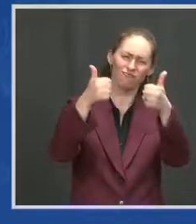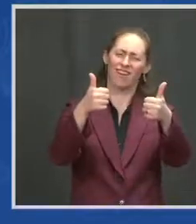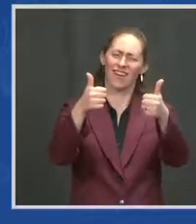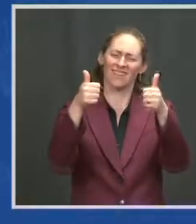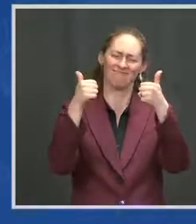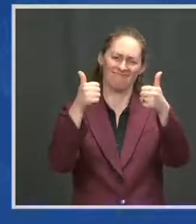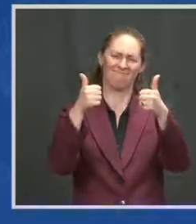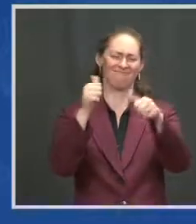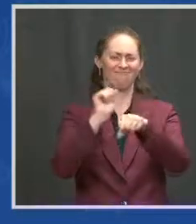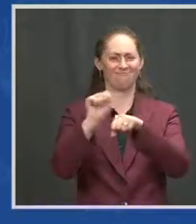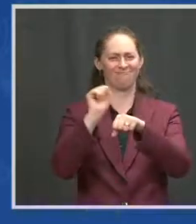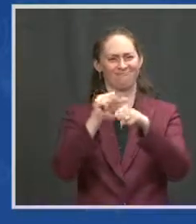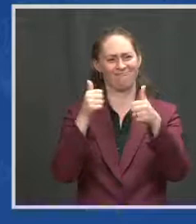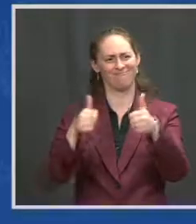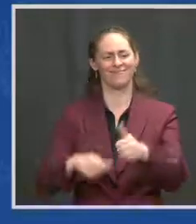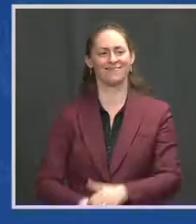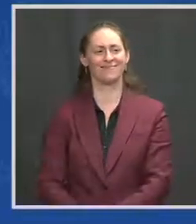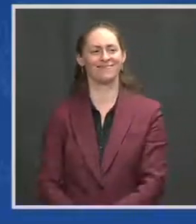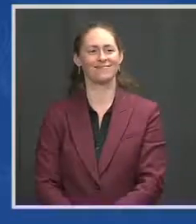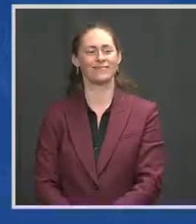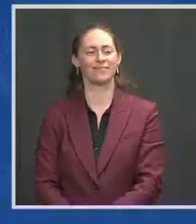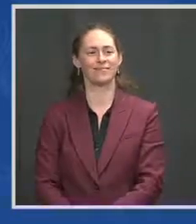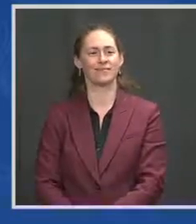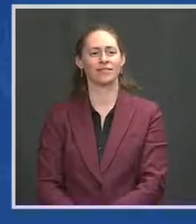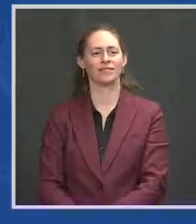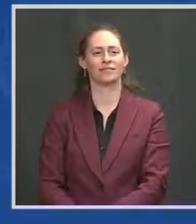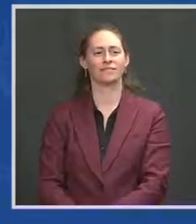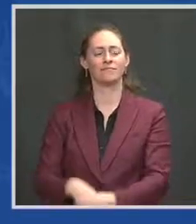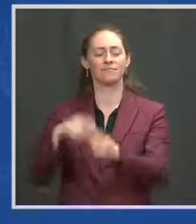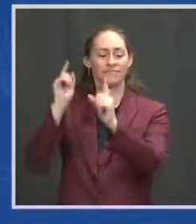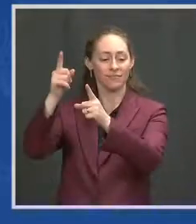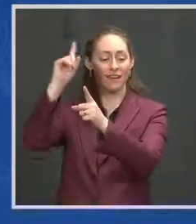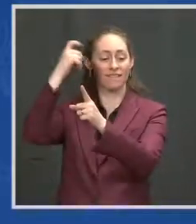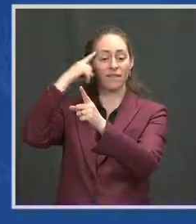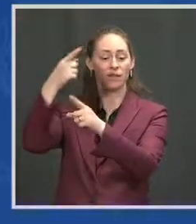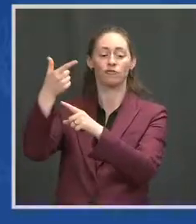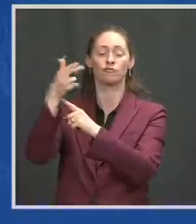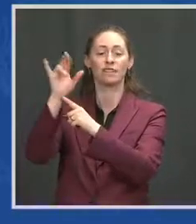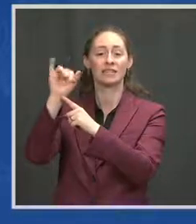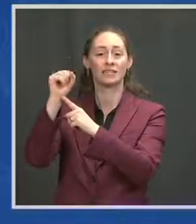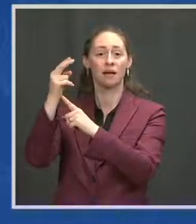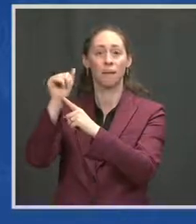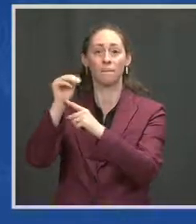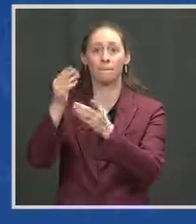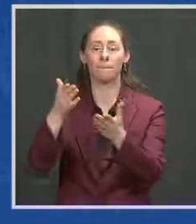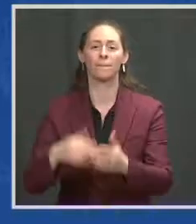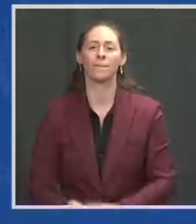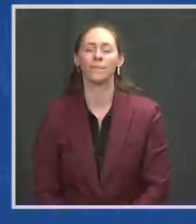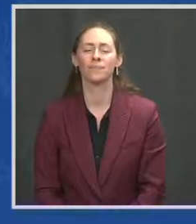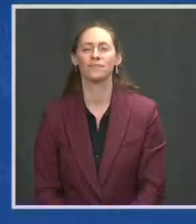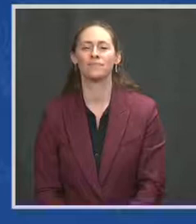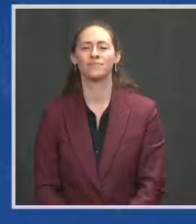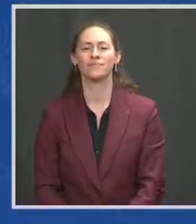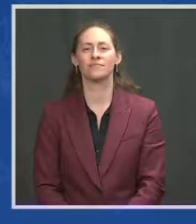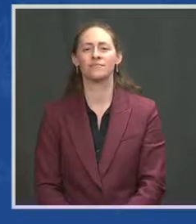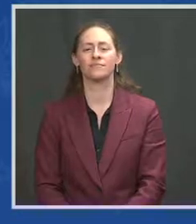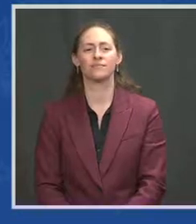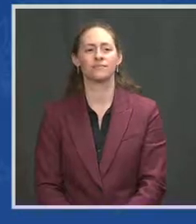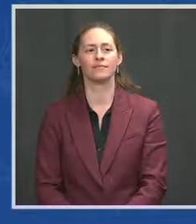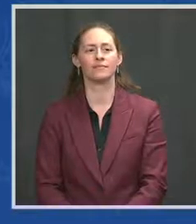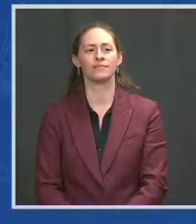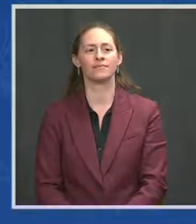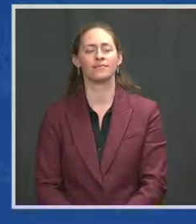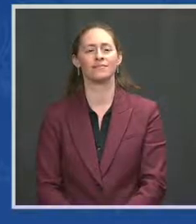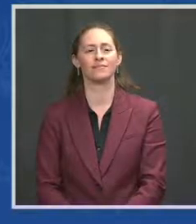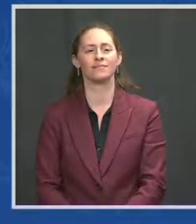Governor Lujan Grisham, what about New Mexico? How are you doing out there? You know, we, as my good friend and